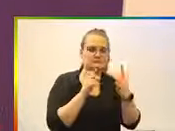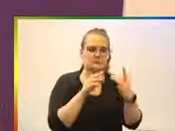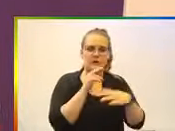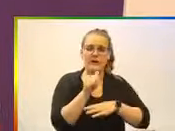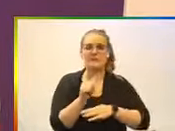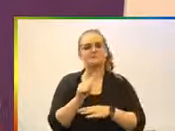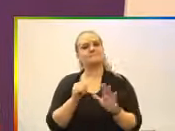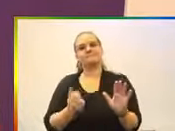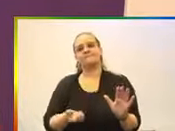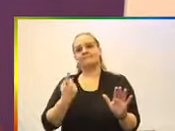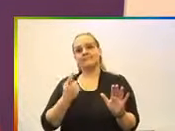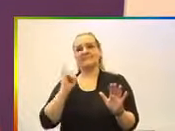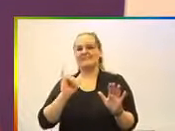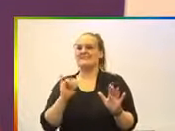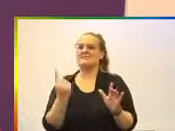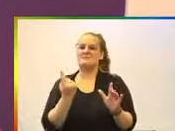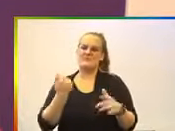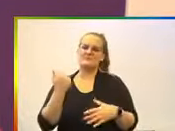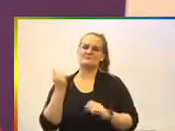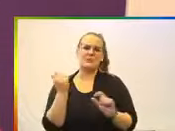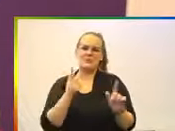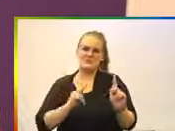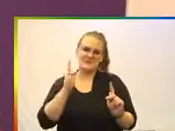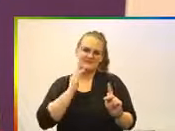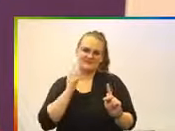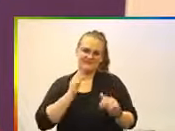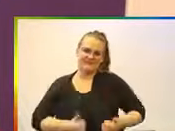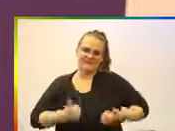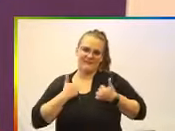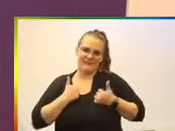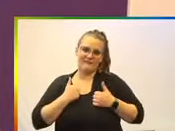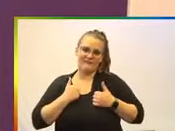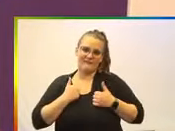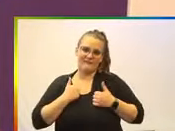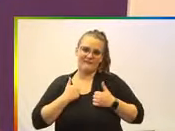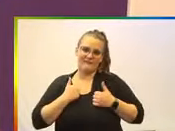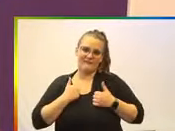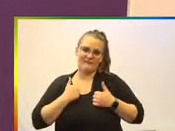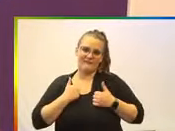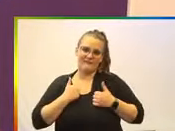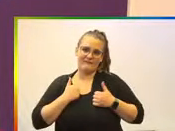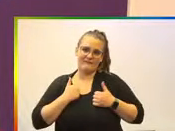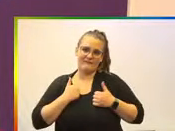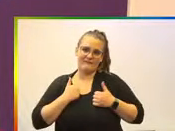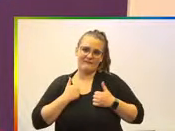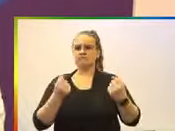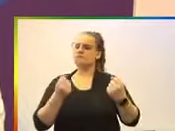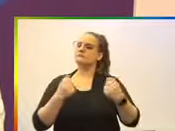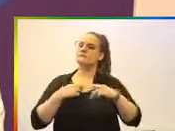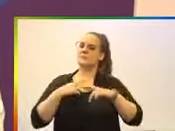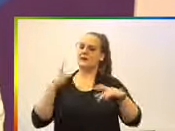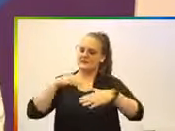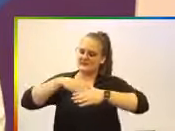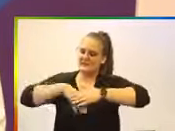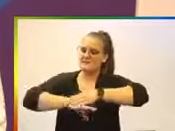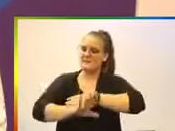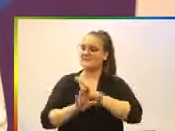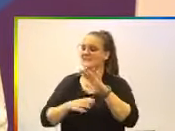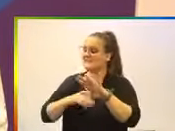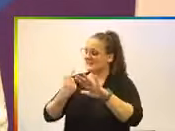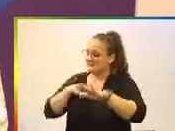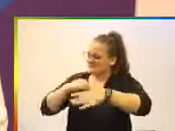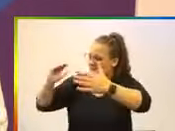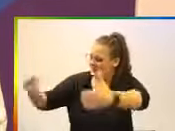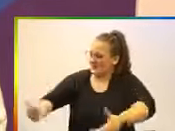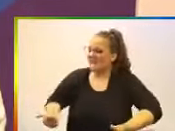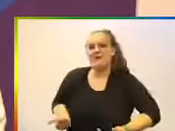lives. Finding that courage to come in, be welcomed into our door, and find a place here is something